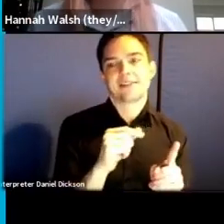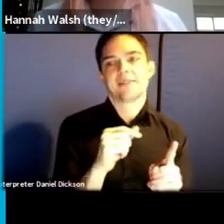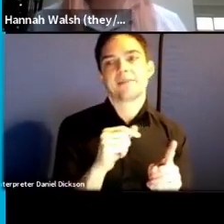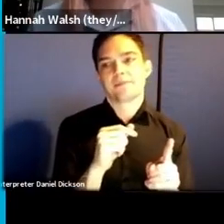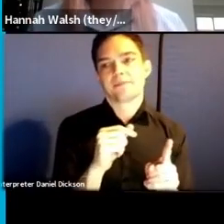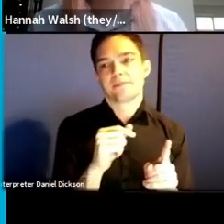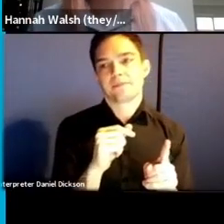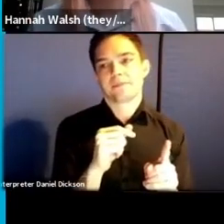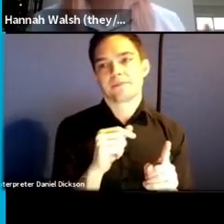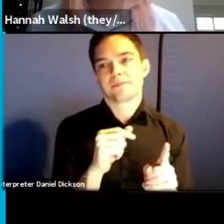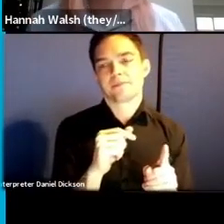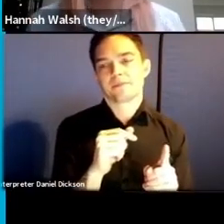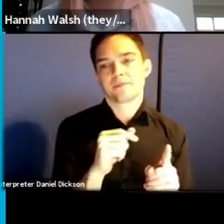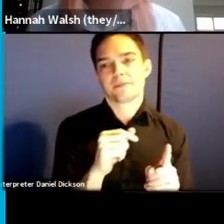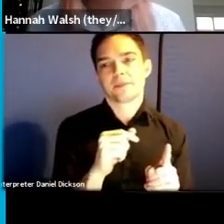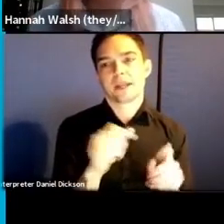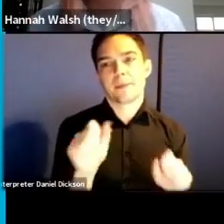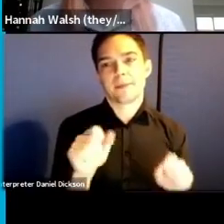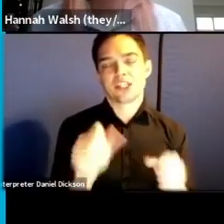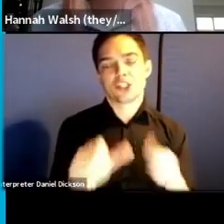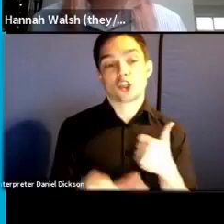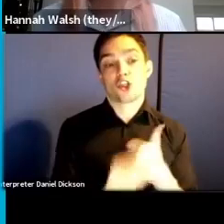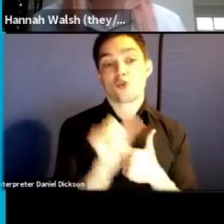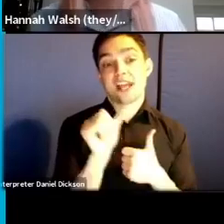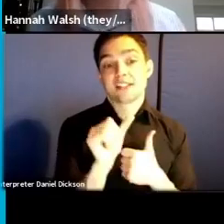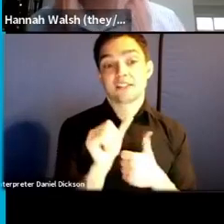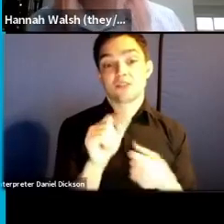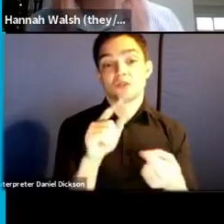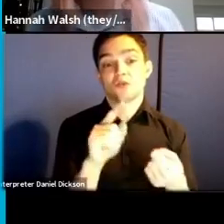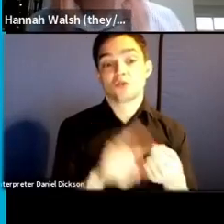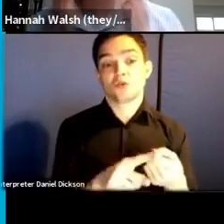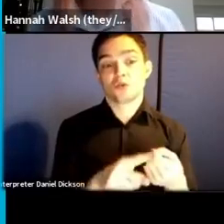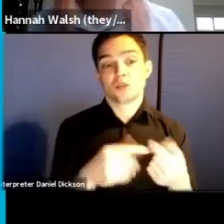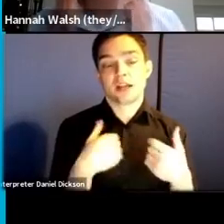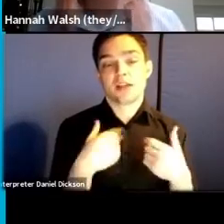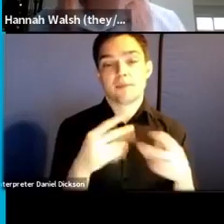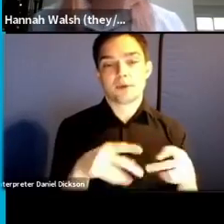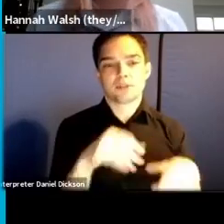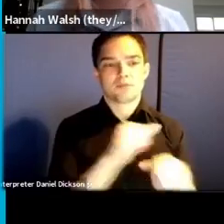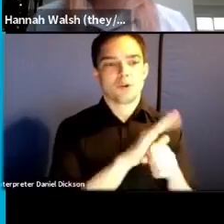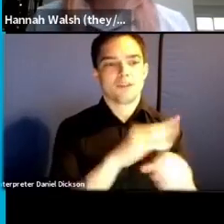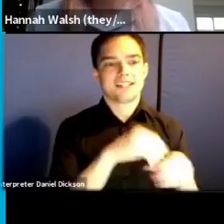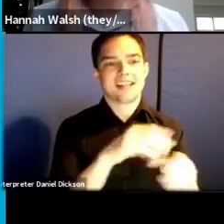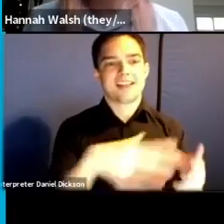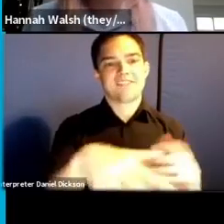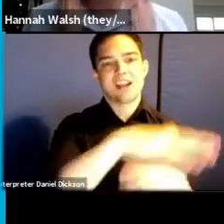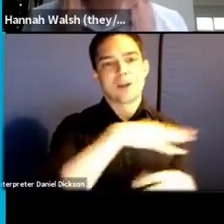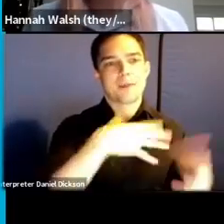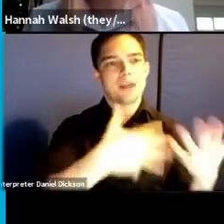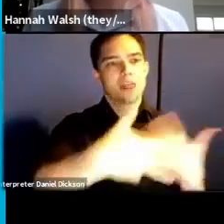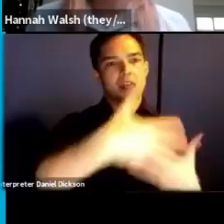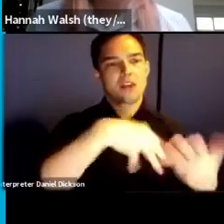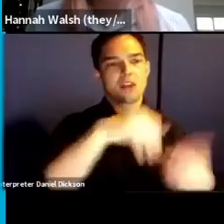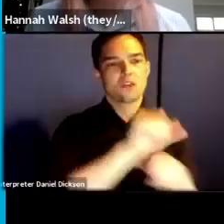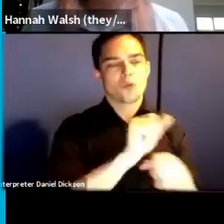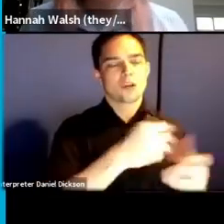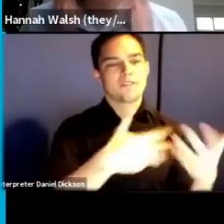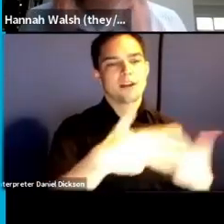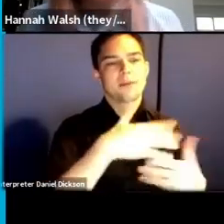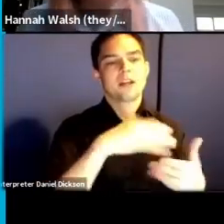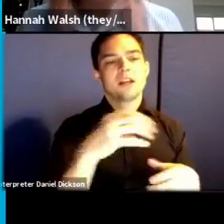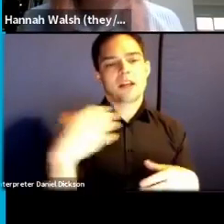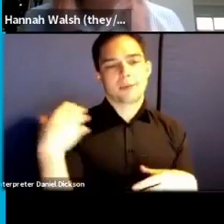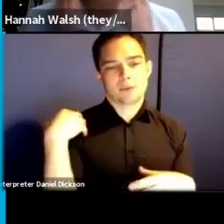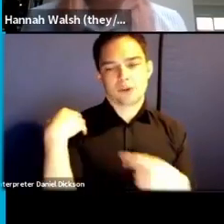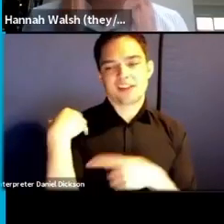is, it's such a potential threat to have someone with COVID in the environment, in the work environment, employers can ask